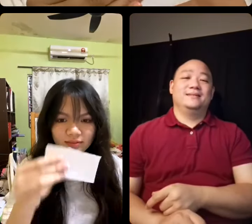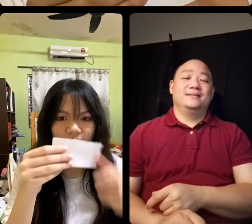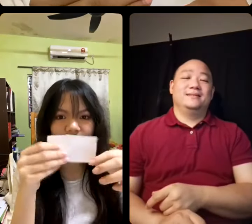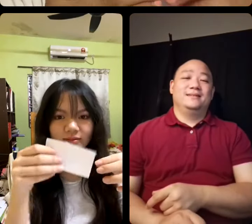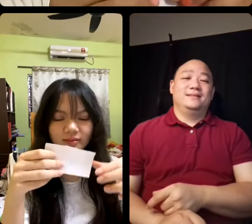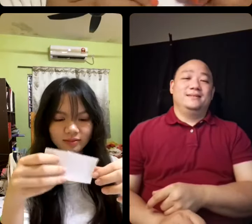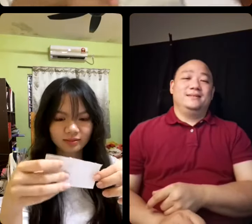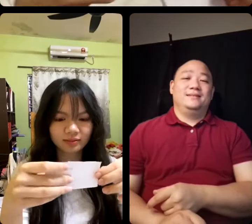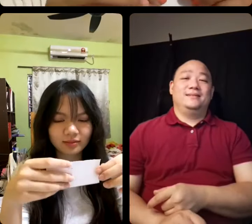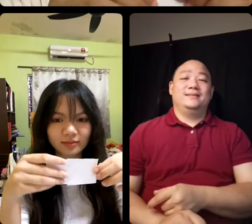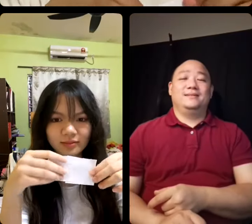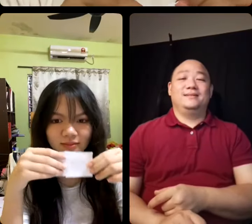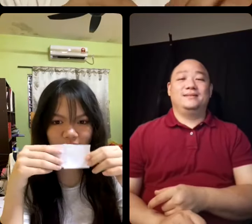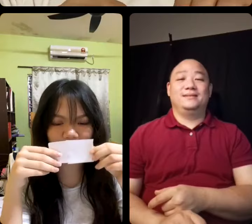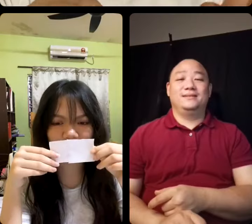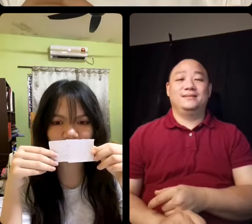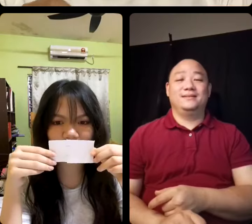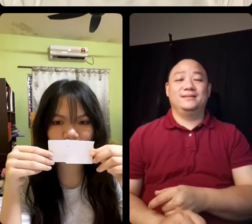ta-da-da!